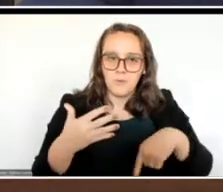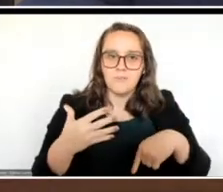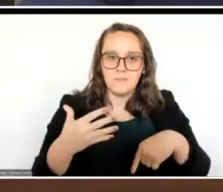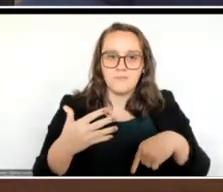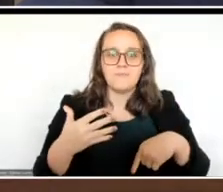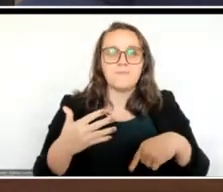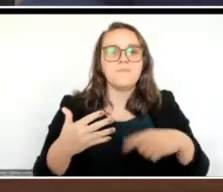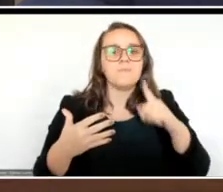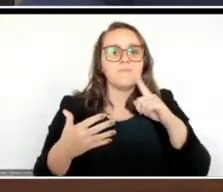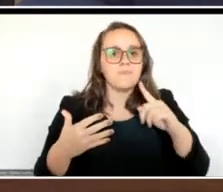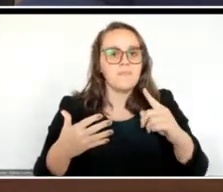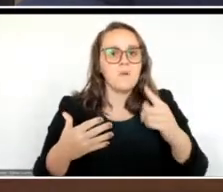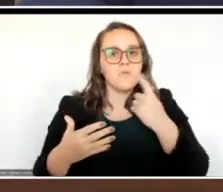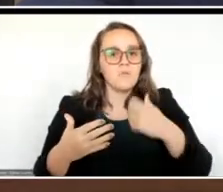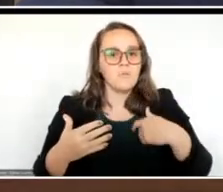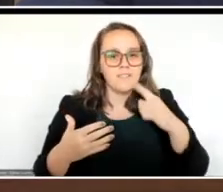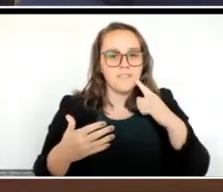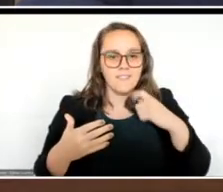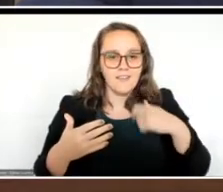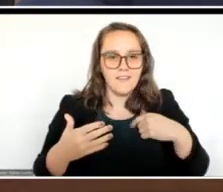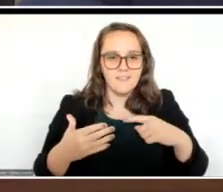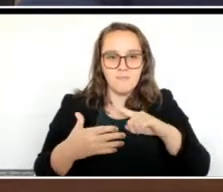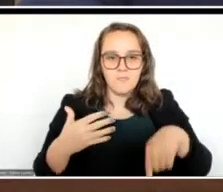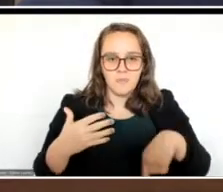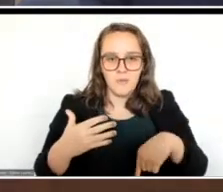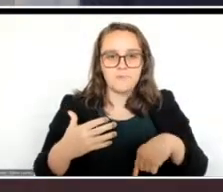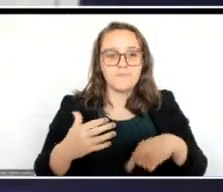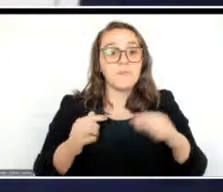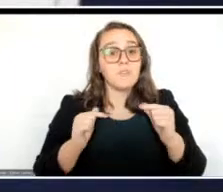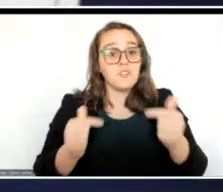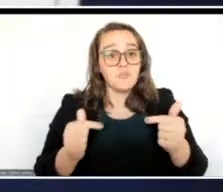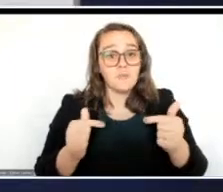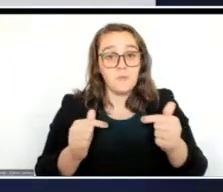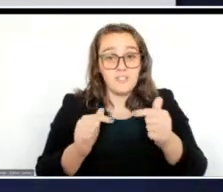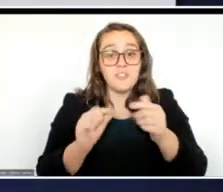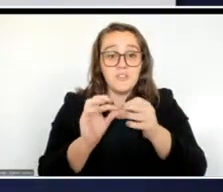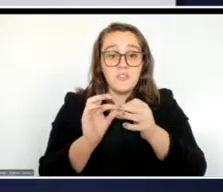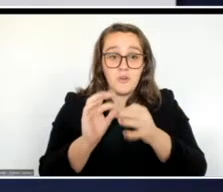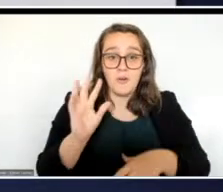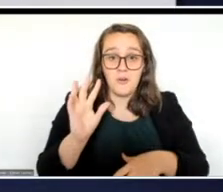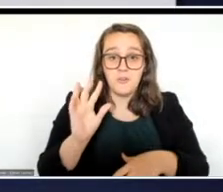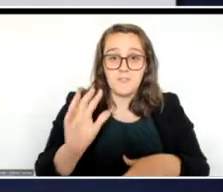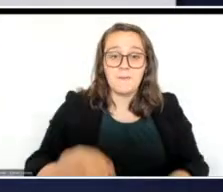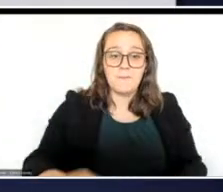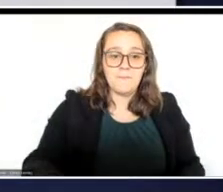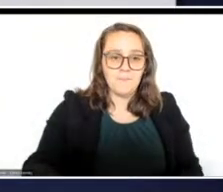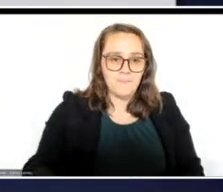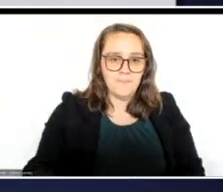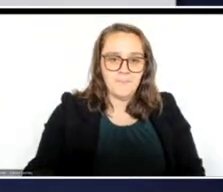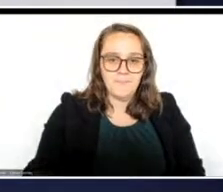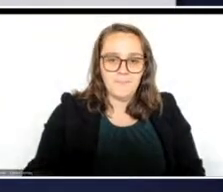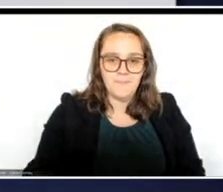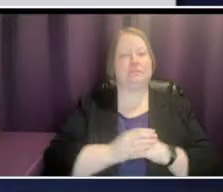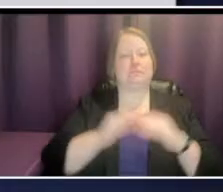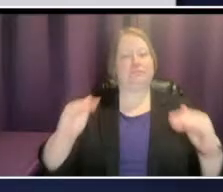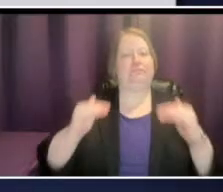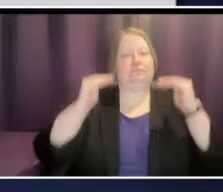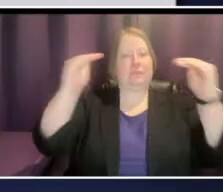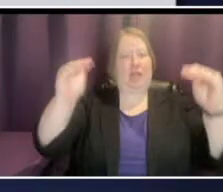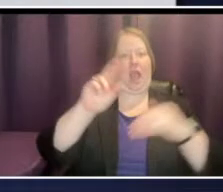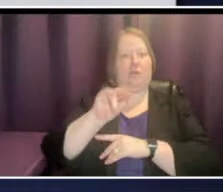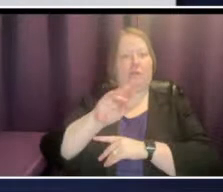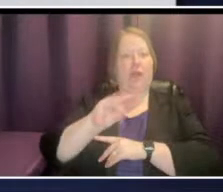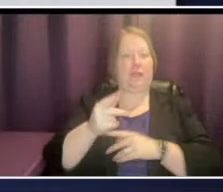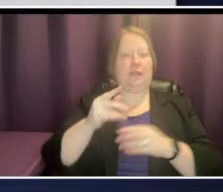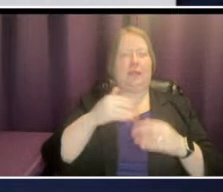sentencing hearing. Quote, "High-ranking members of Congress and state officials who know